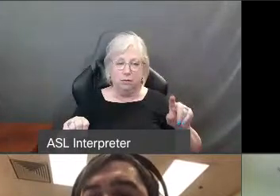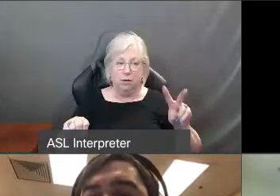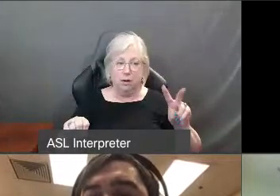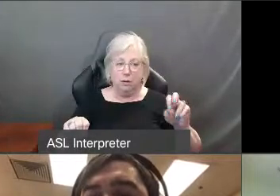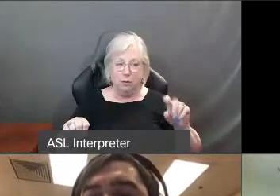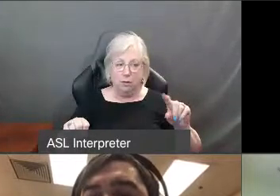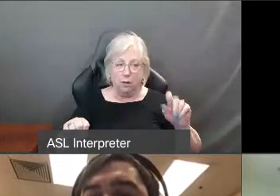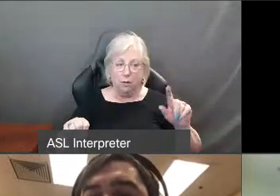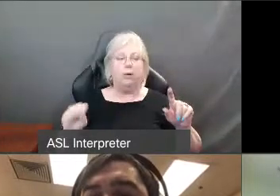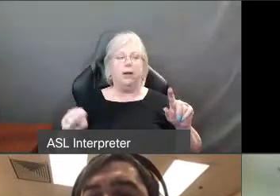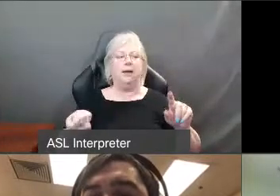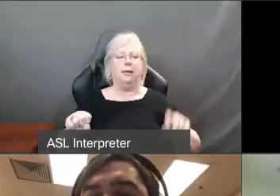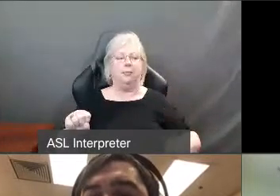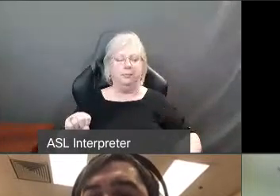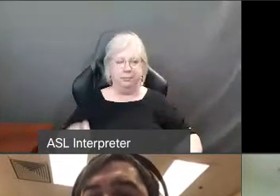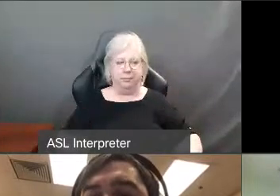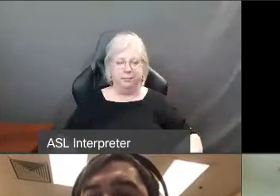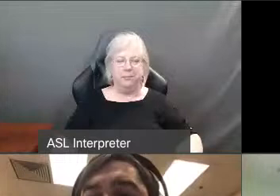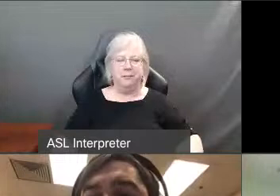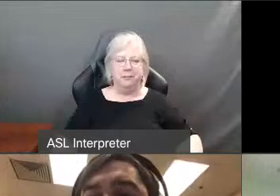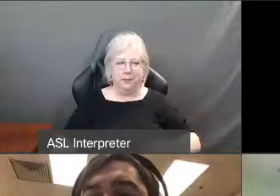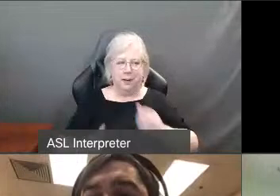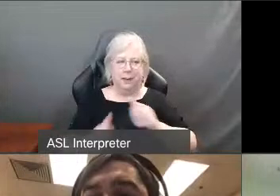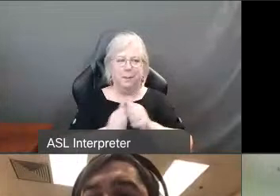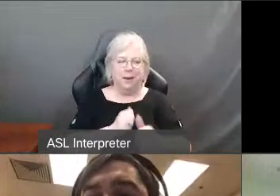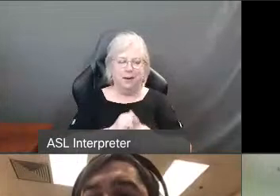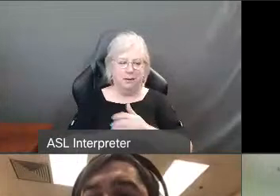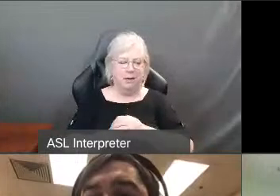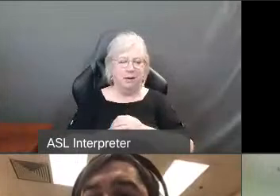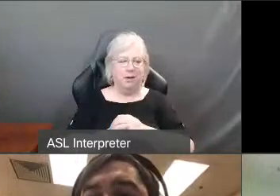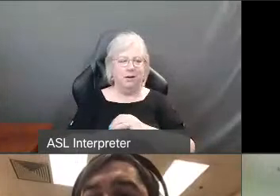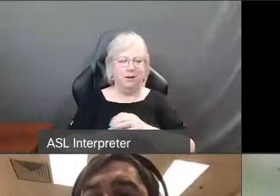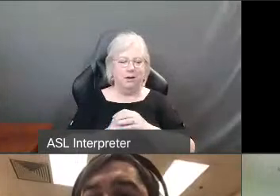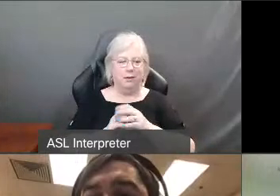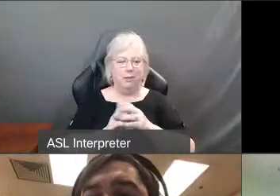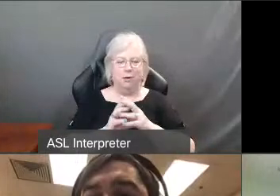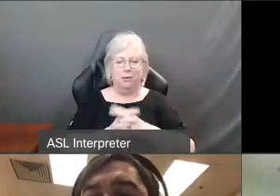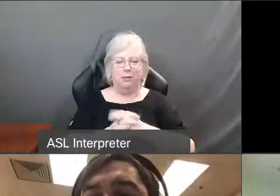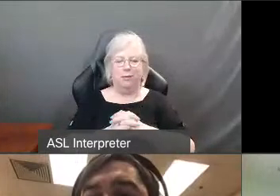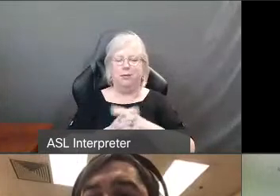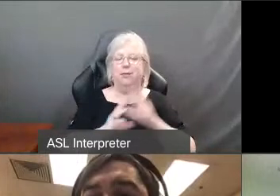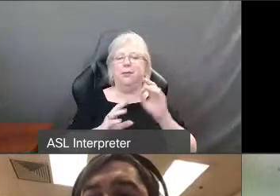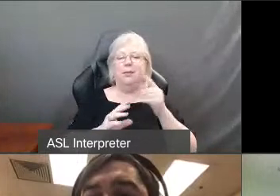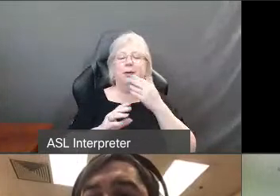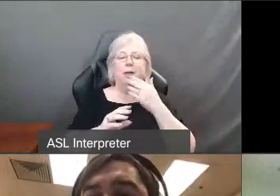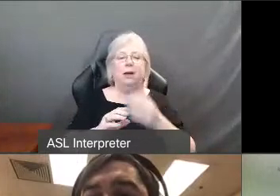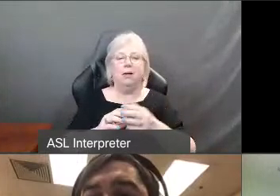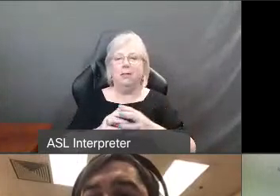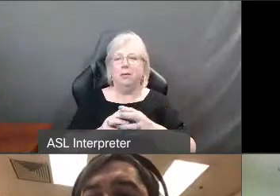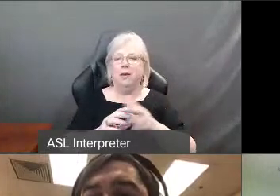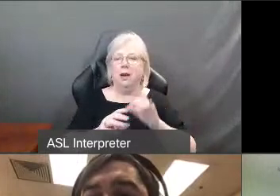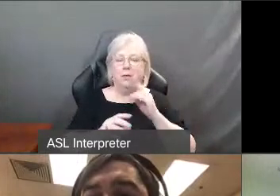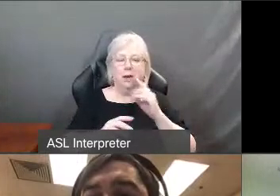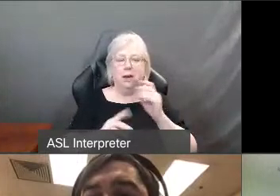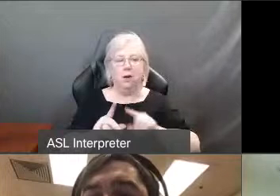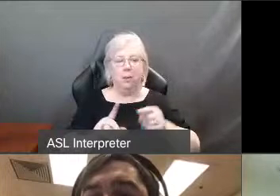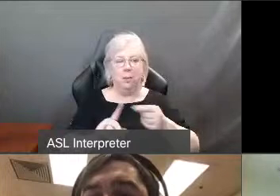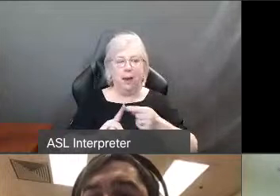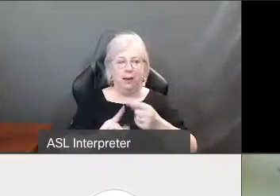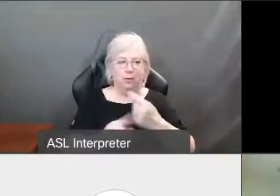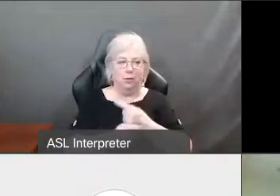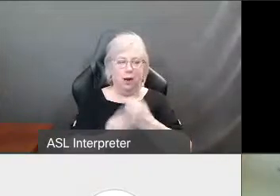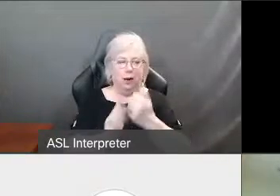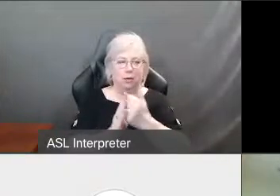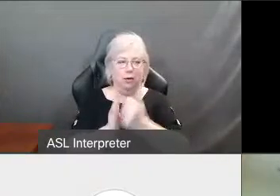Commissioner Vogel, Yes. motion passes. Okay, thank you. Okay, if we can get back on our regular Yes.